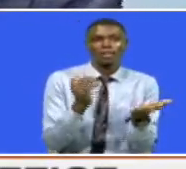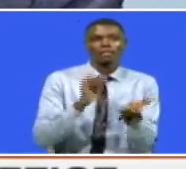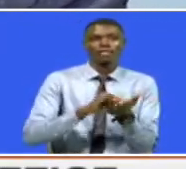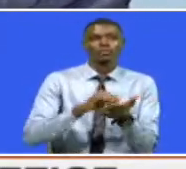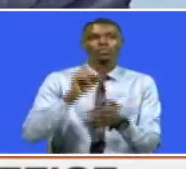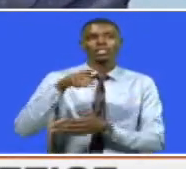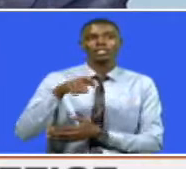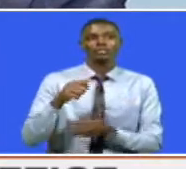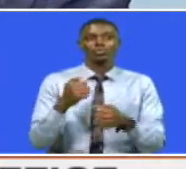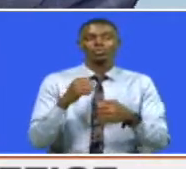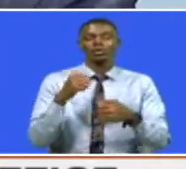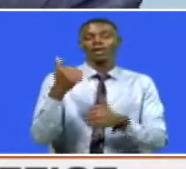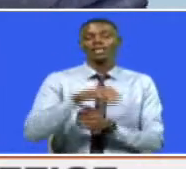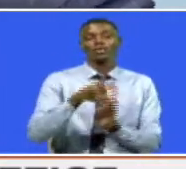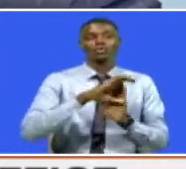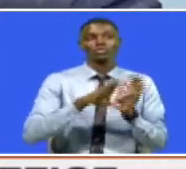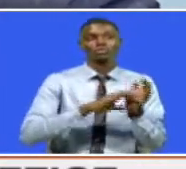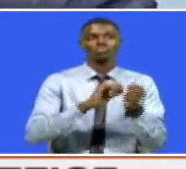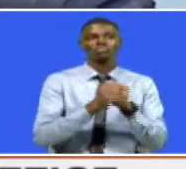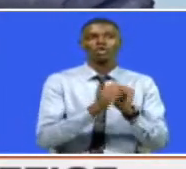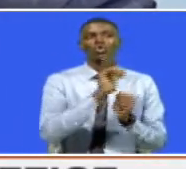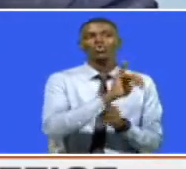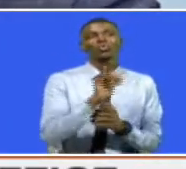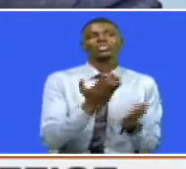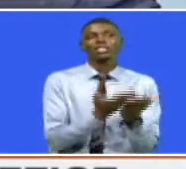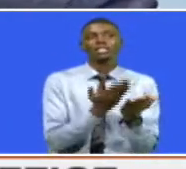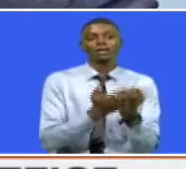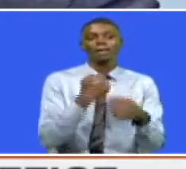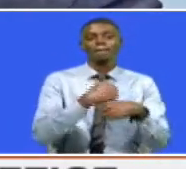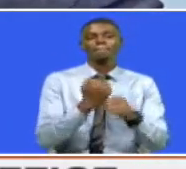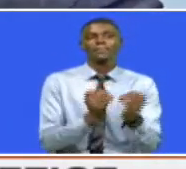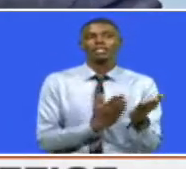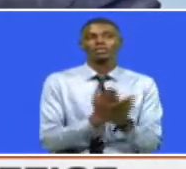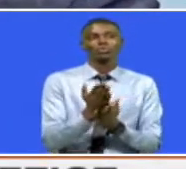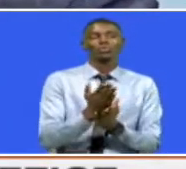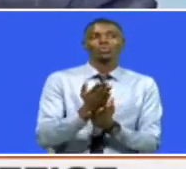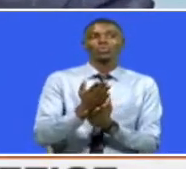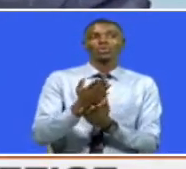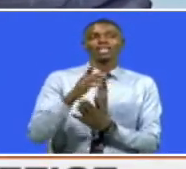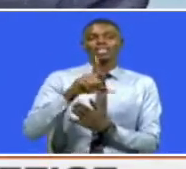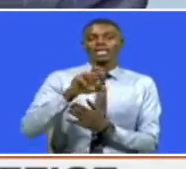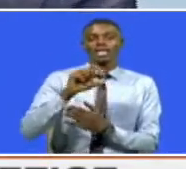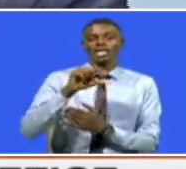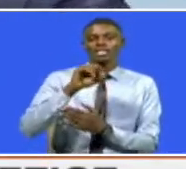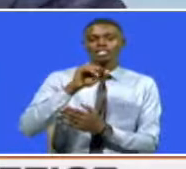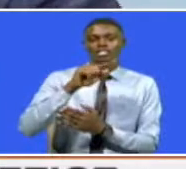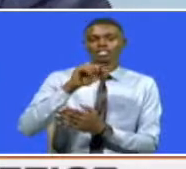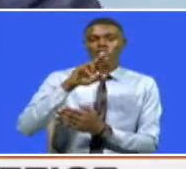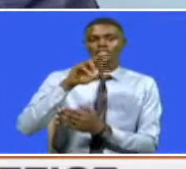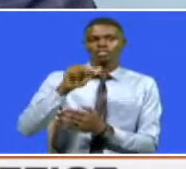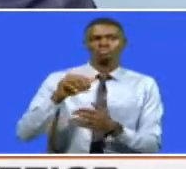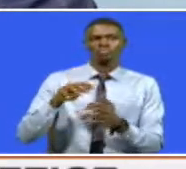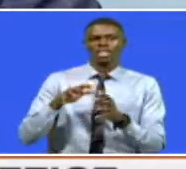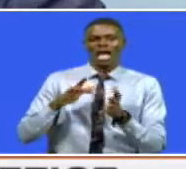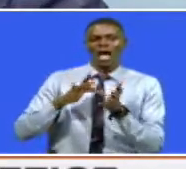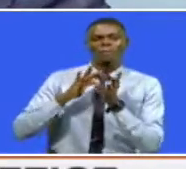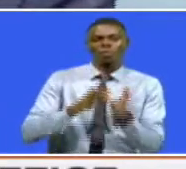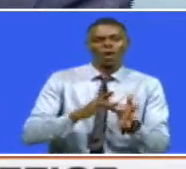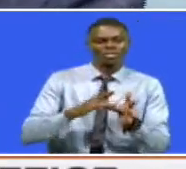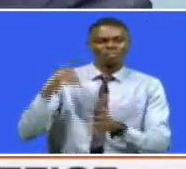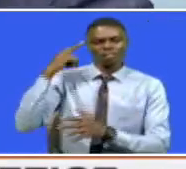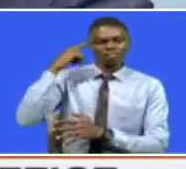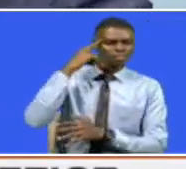lead to any constitutional changes, those suggestions have to be made through the legislative arm of government. He has not coerced parliament